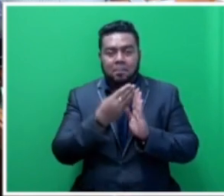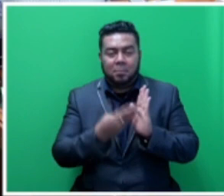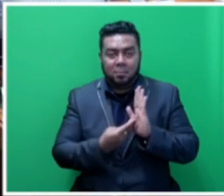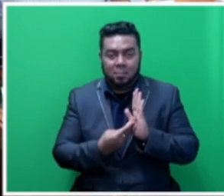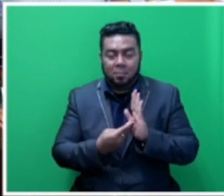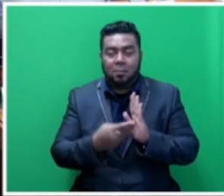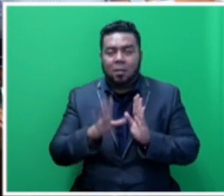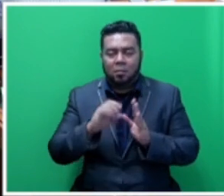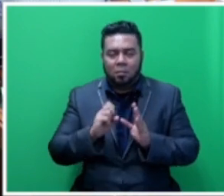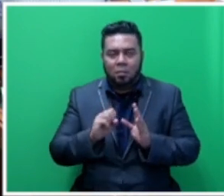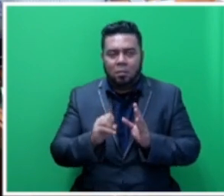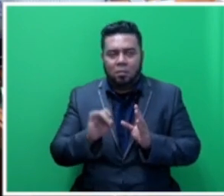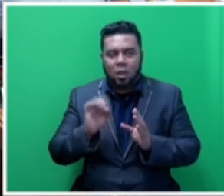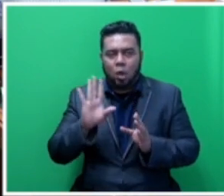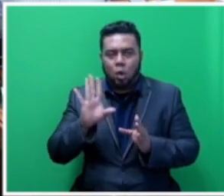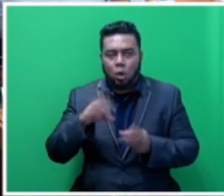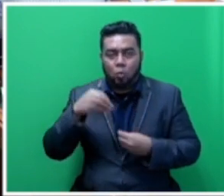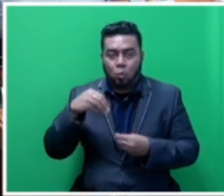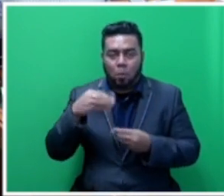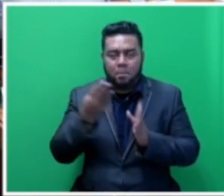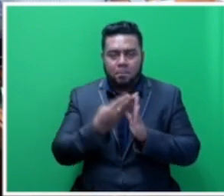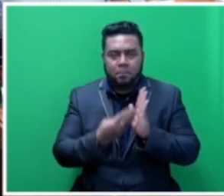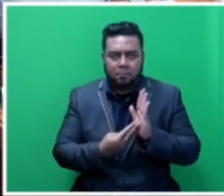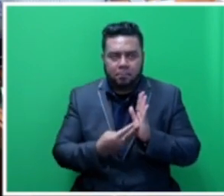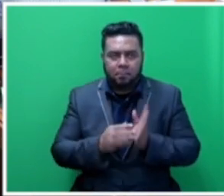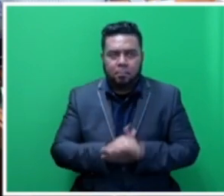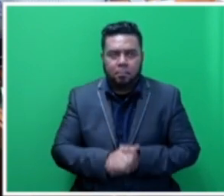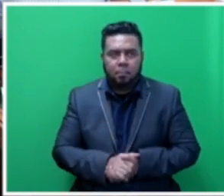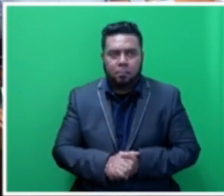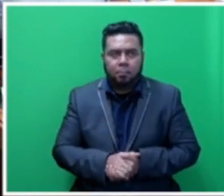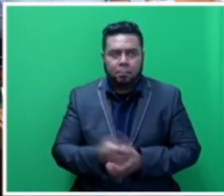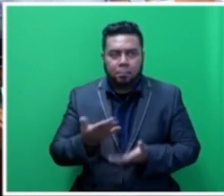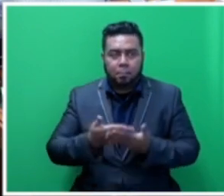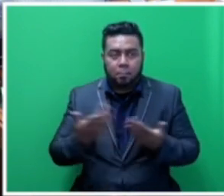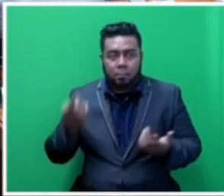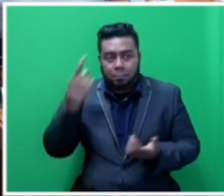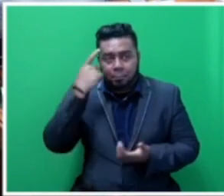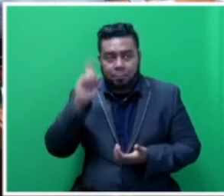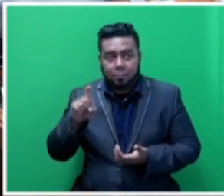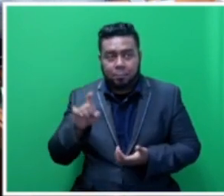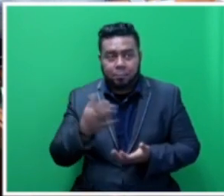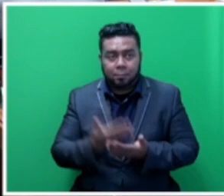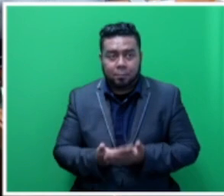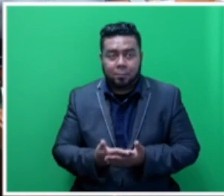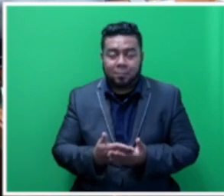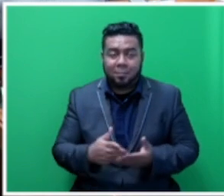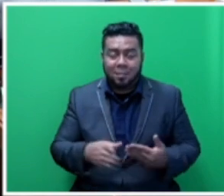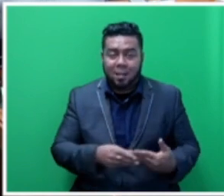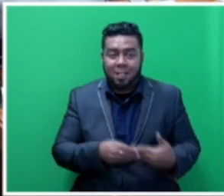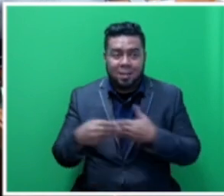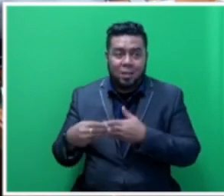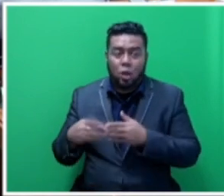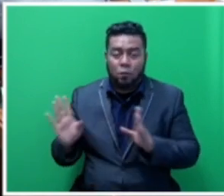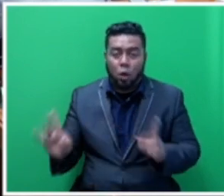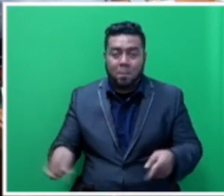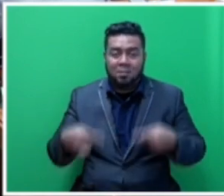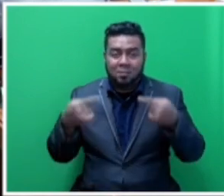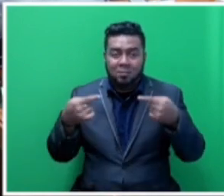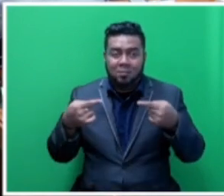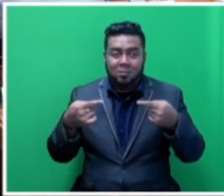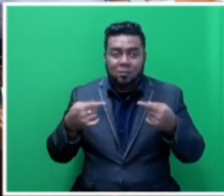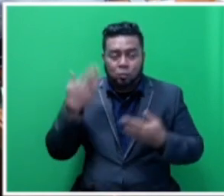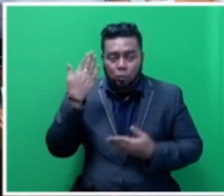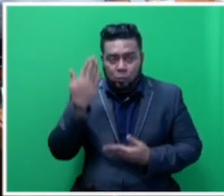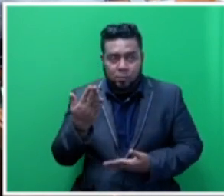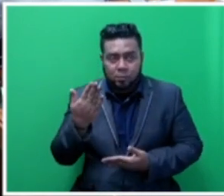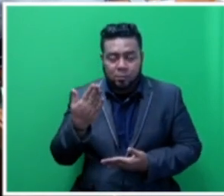the consequential bills. I now call upon the Leader of the Opposition, the